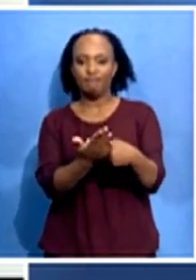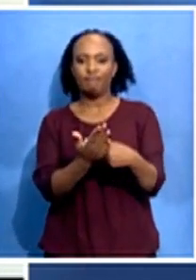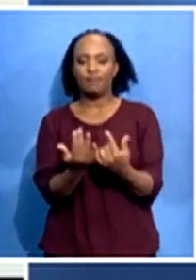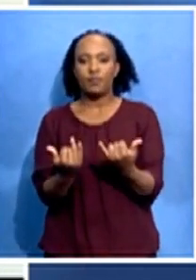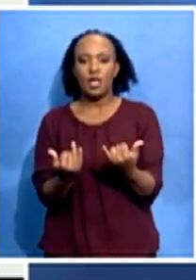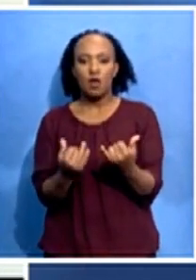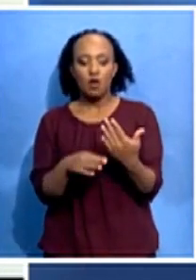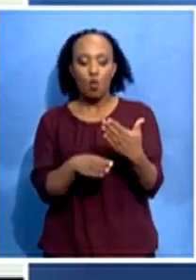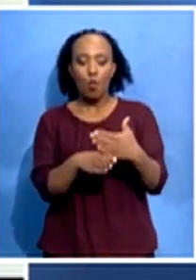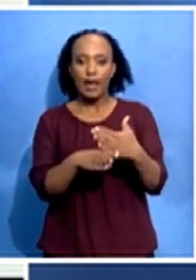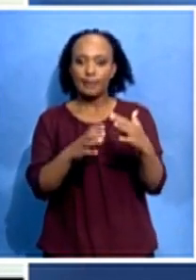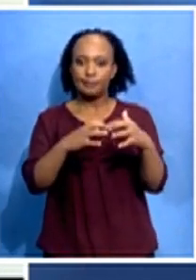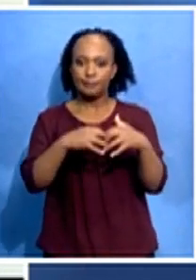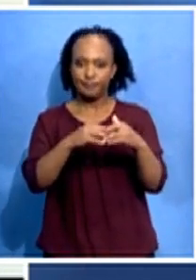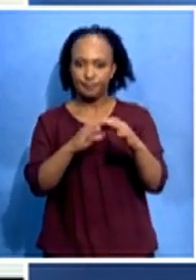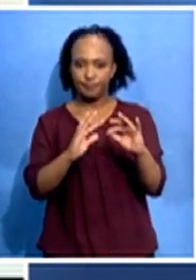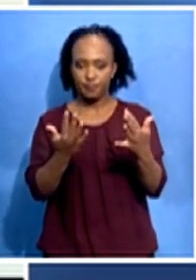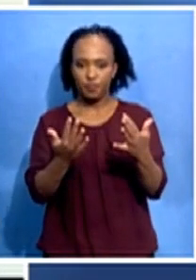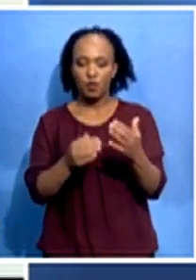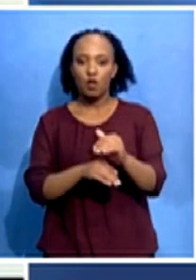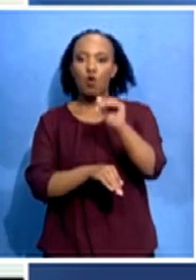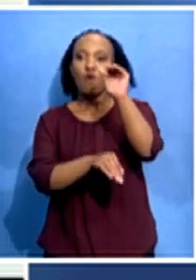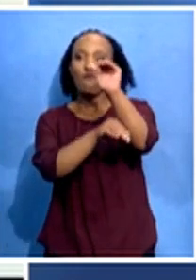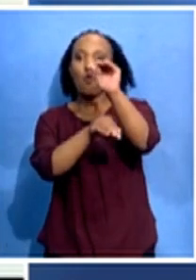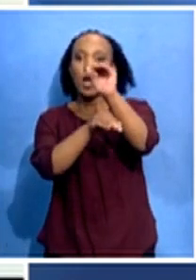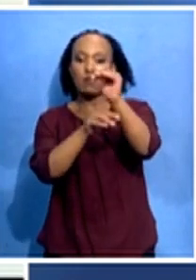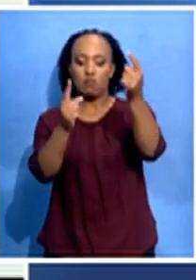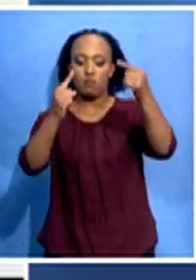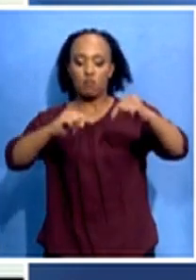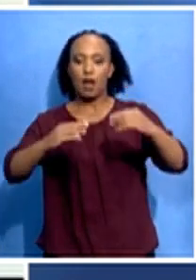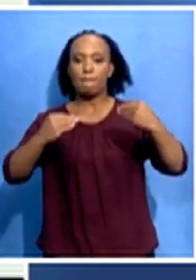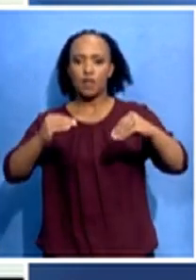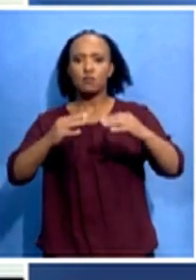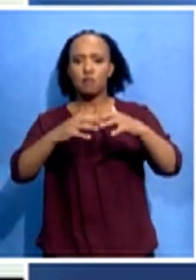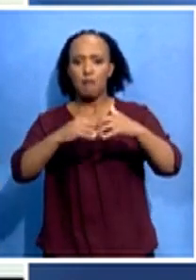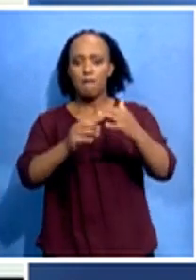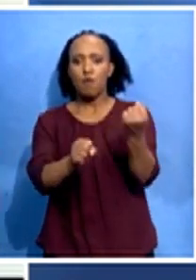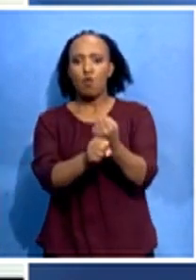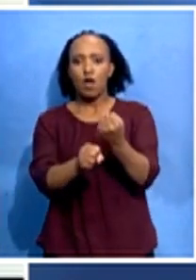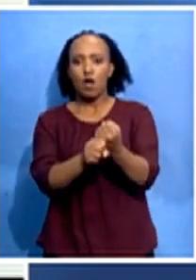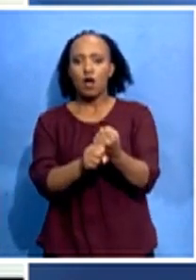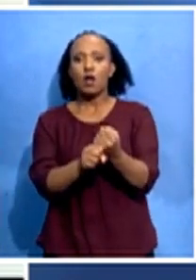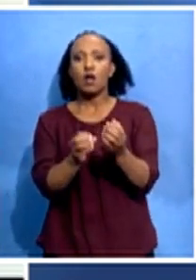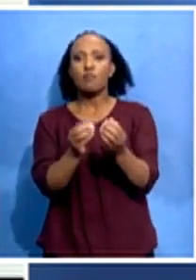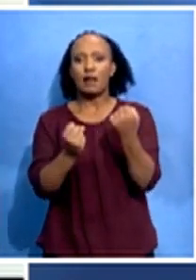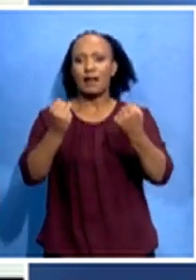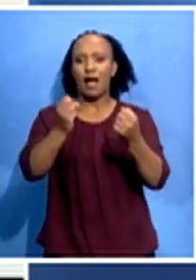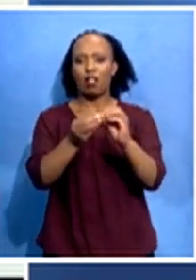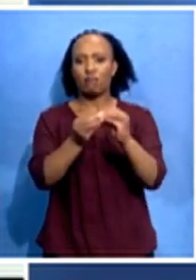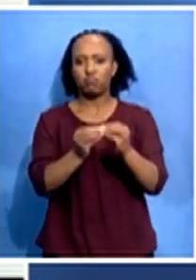direct investment creates jobs. Superb motor vehicles exported to the world and all the components, and raising the level